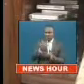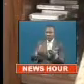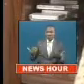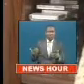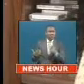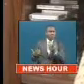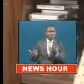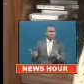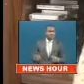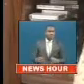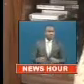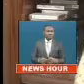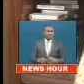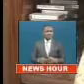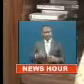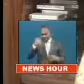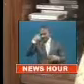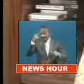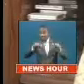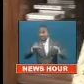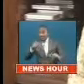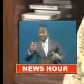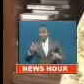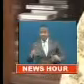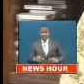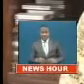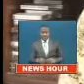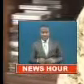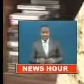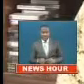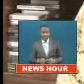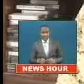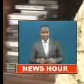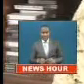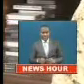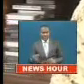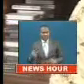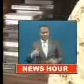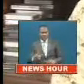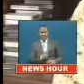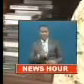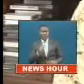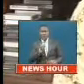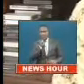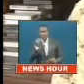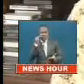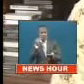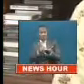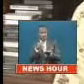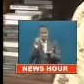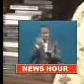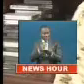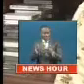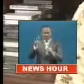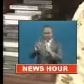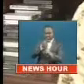and so forth. But perhaps it's also because technically we are not monitoring incidents of violations on